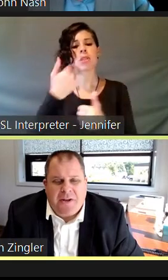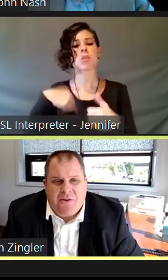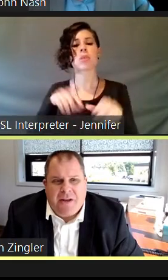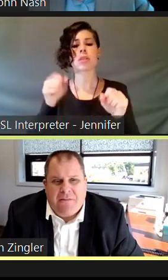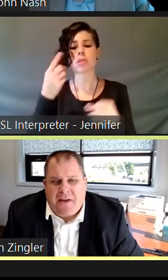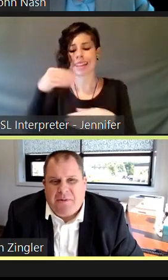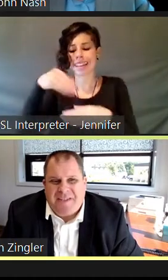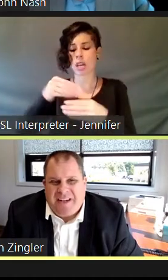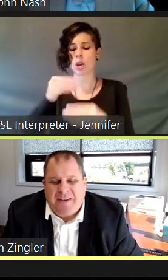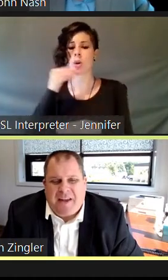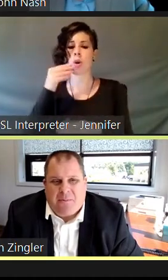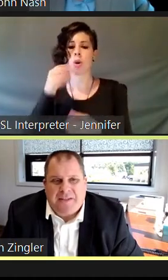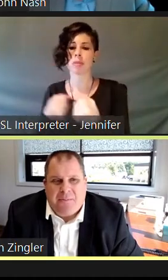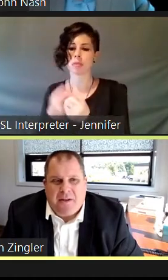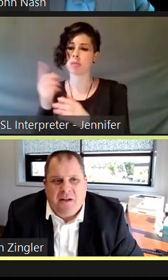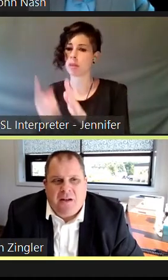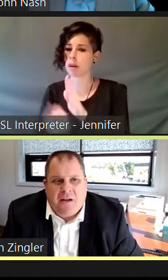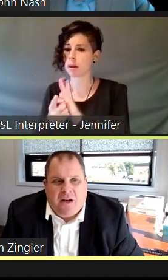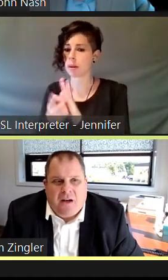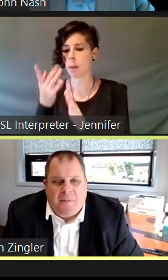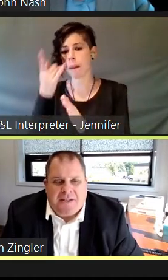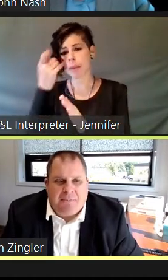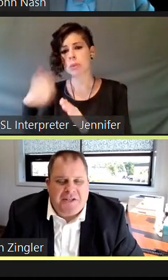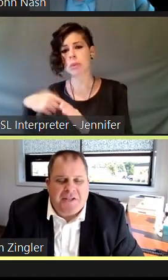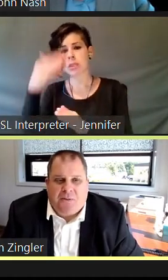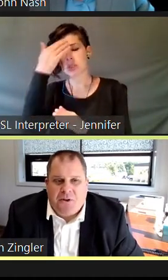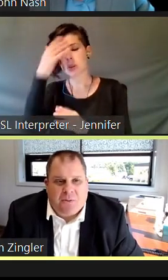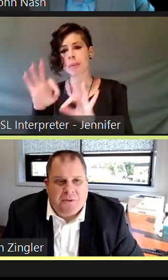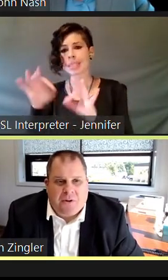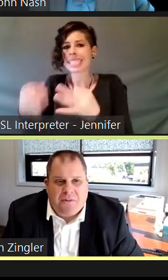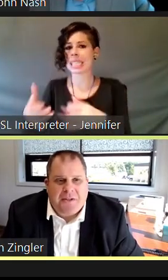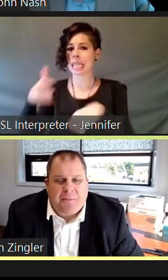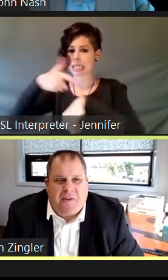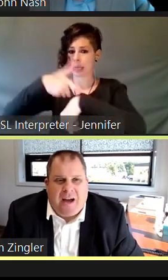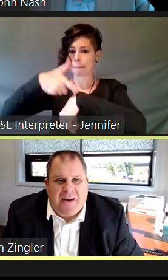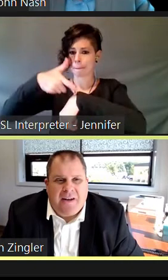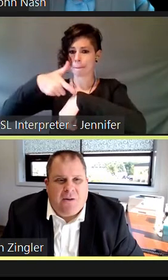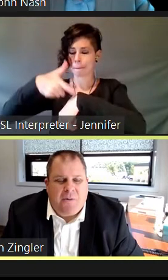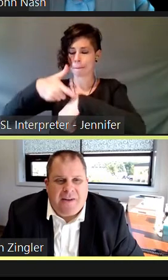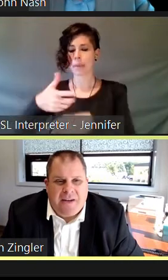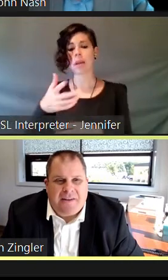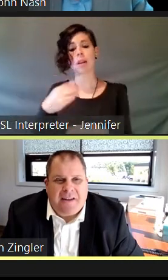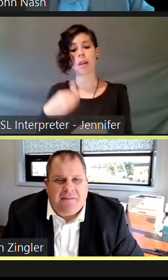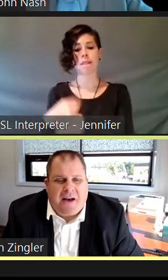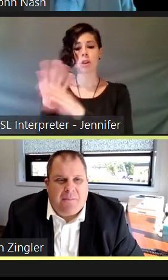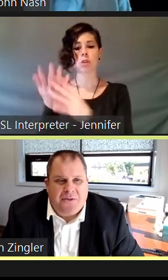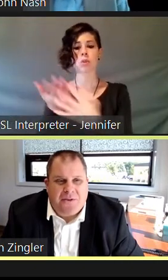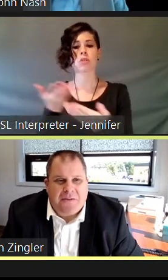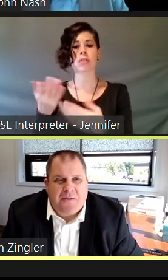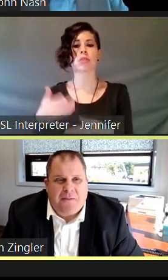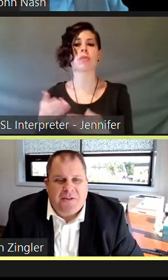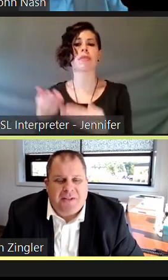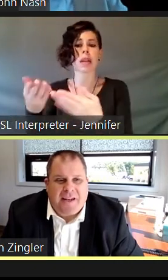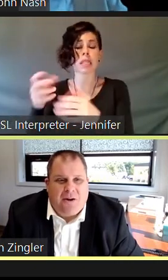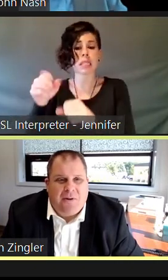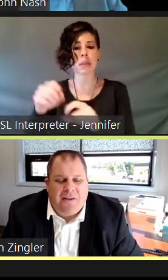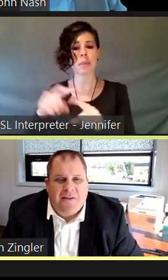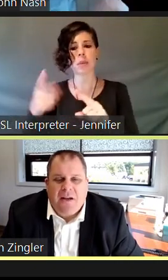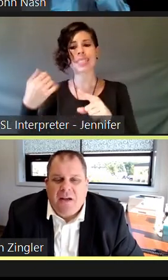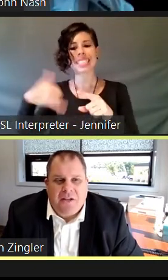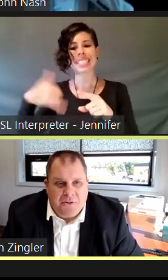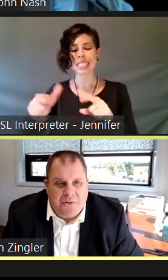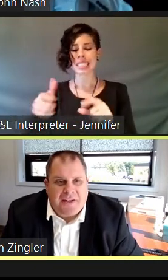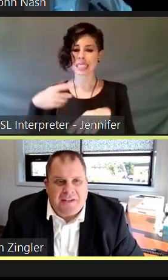because we knew that families needed that respite. As much as virtual services provided, we needed to give opportunities for folks to get out